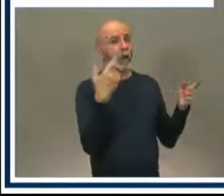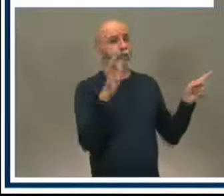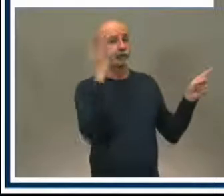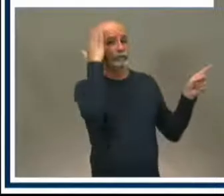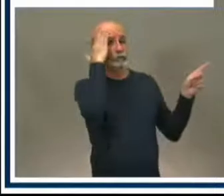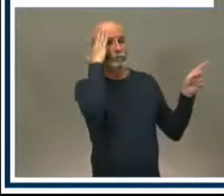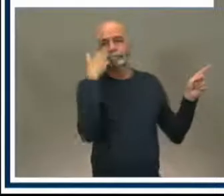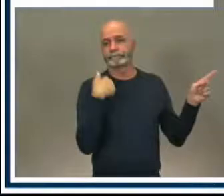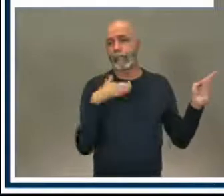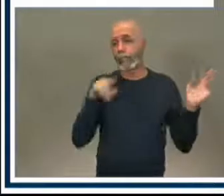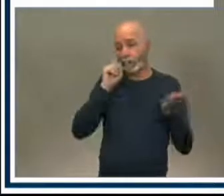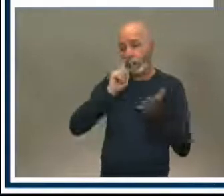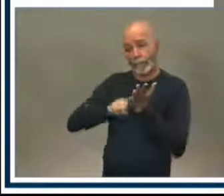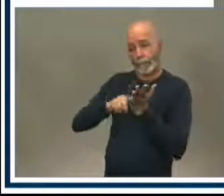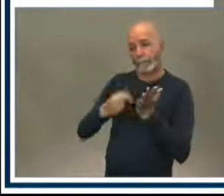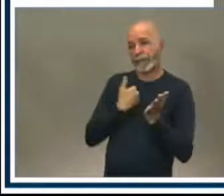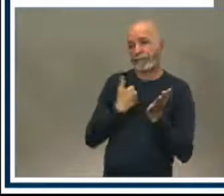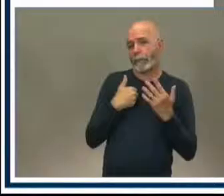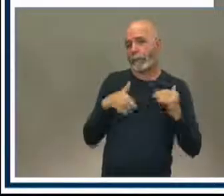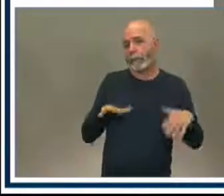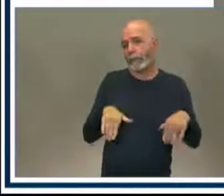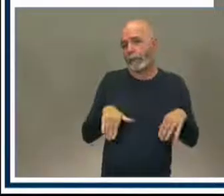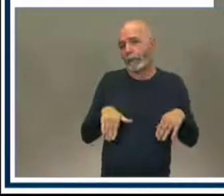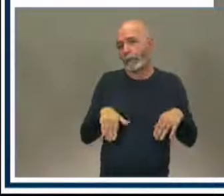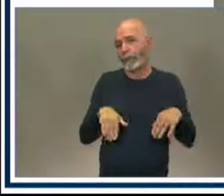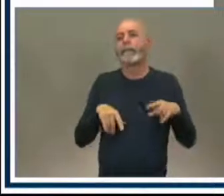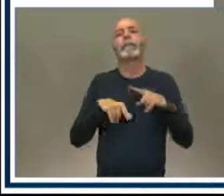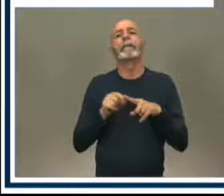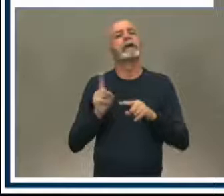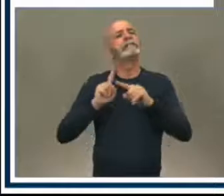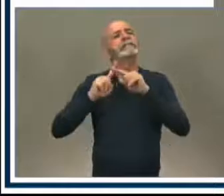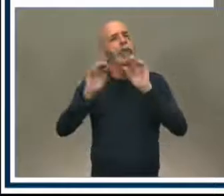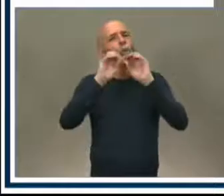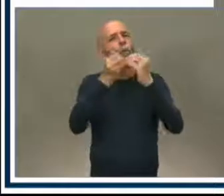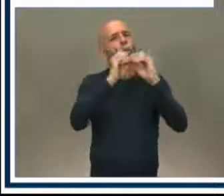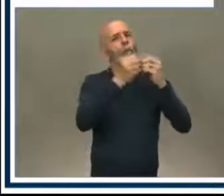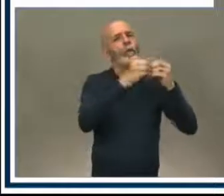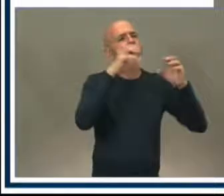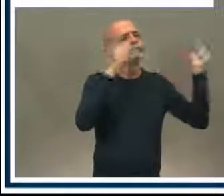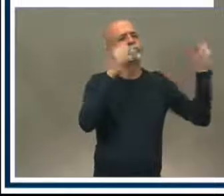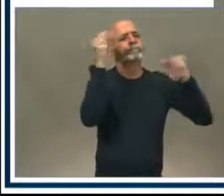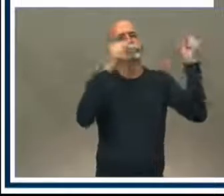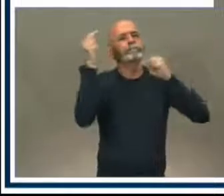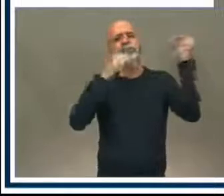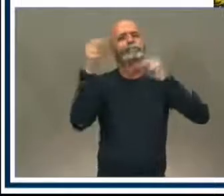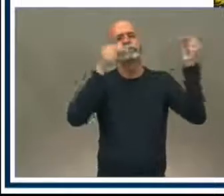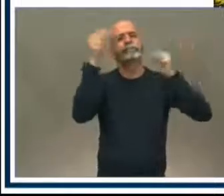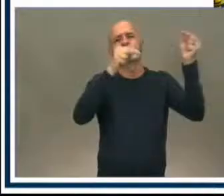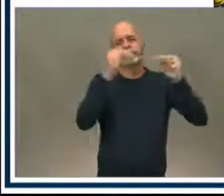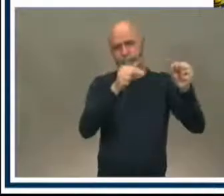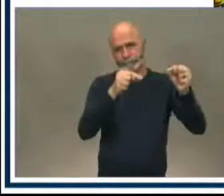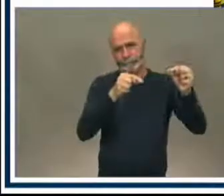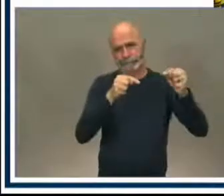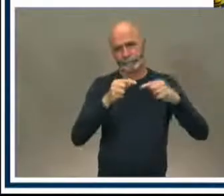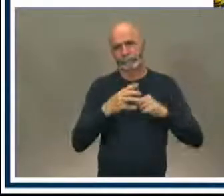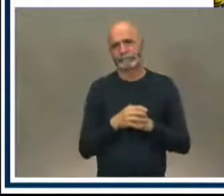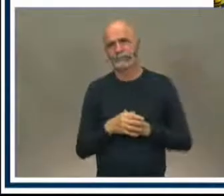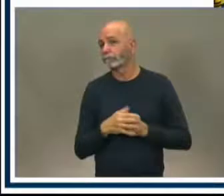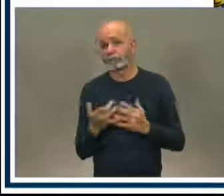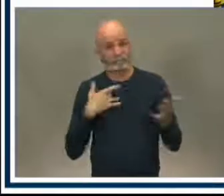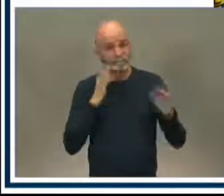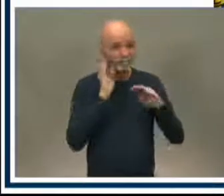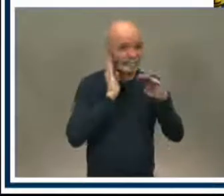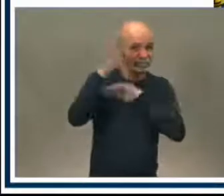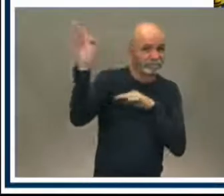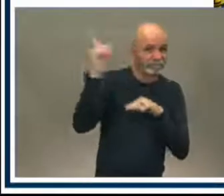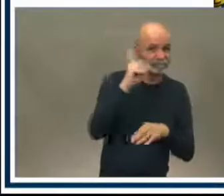know we had a number of organizations there with a fairly significant number of people. I don't have an exact number. The hundreds, the low hundreds, is there sort of a